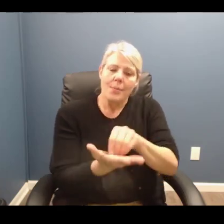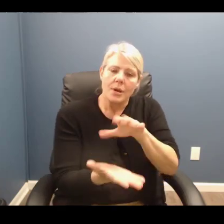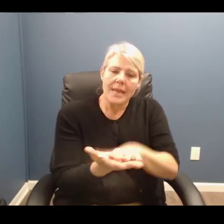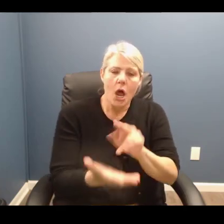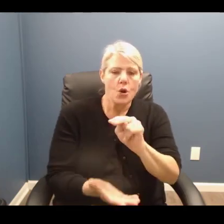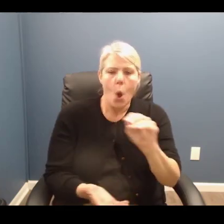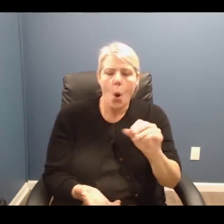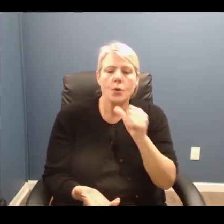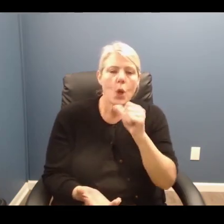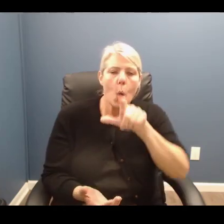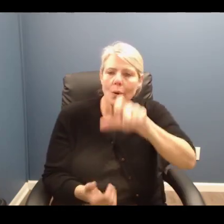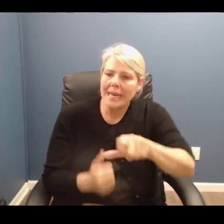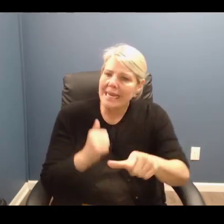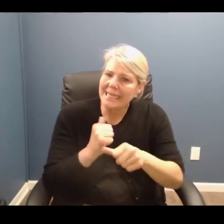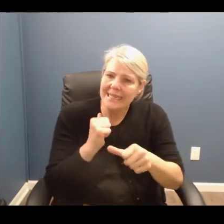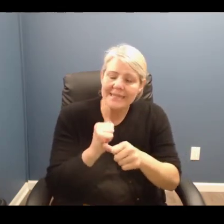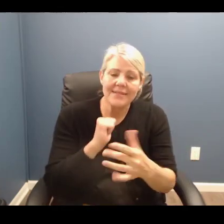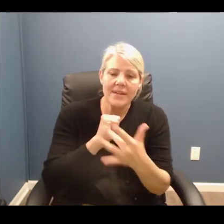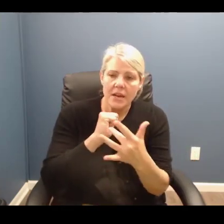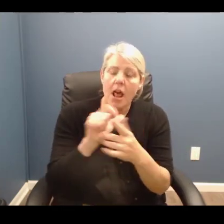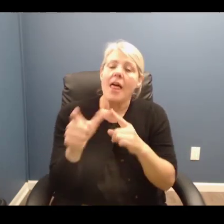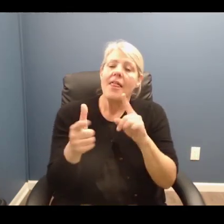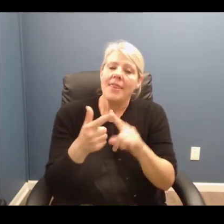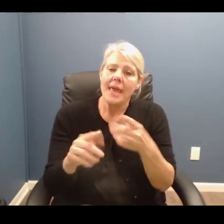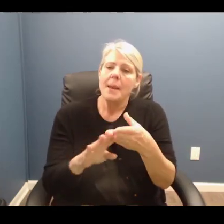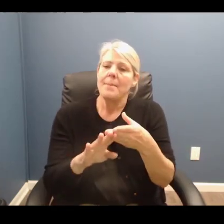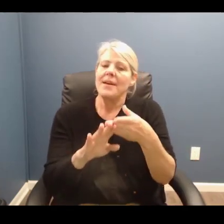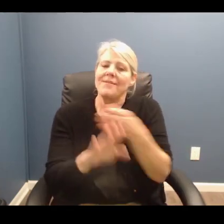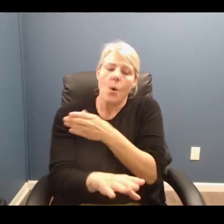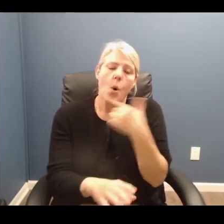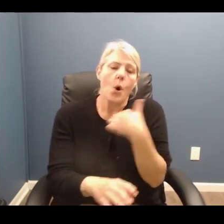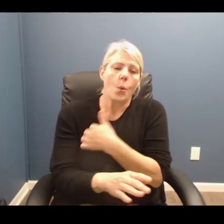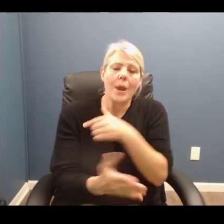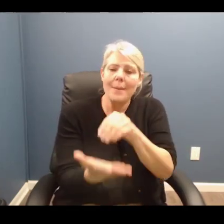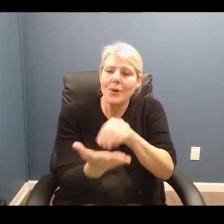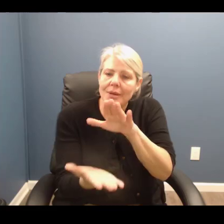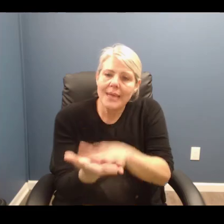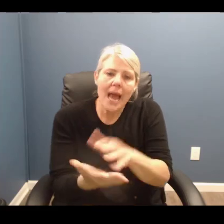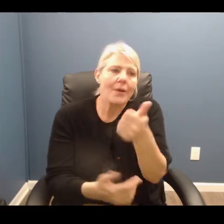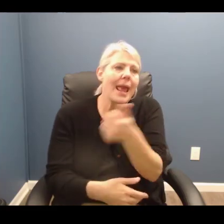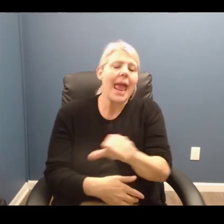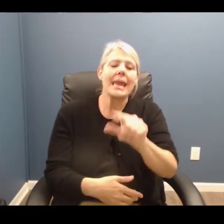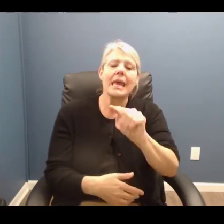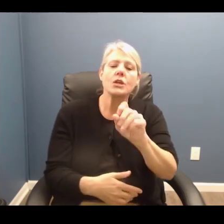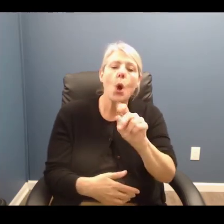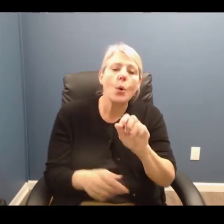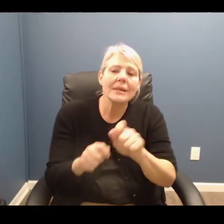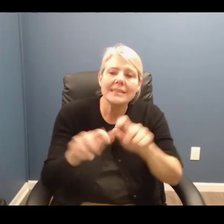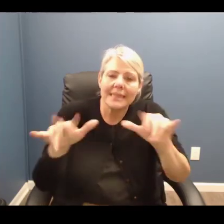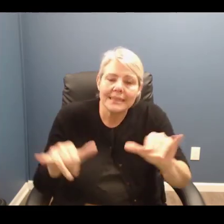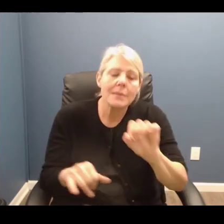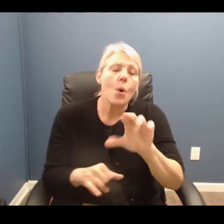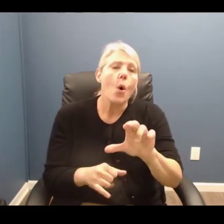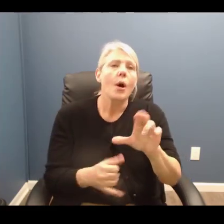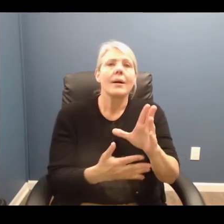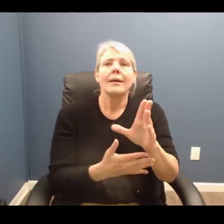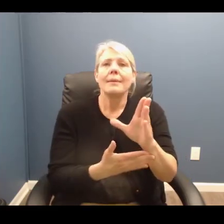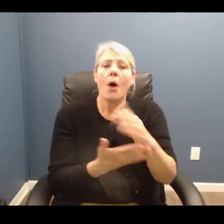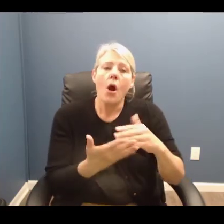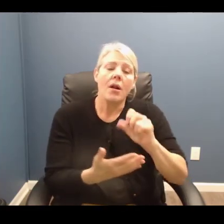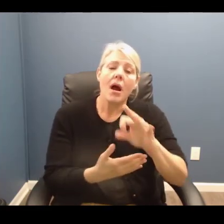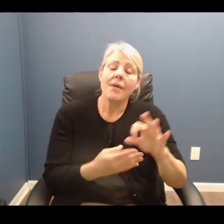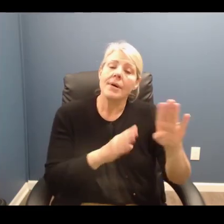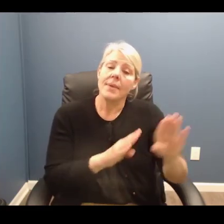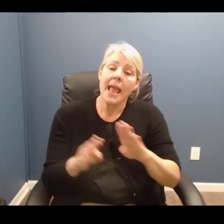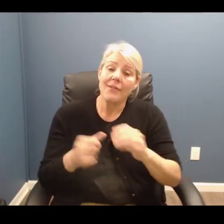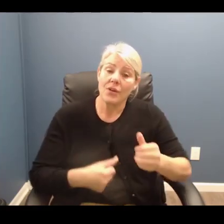special factors, then before the ARC documents a token system as a behavior strategy or as part of the behavior